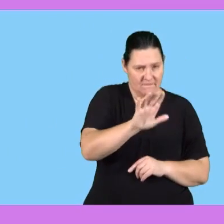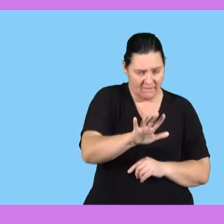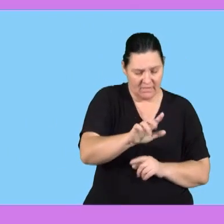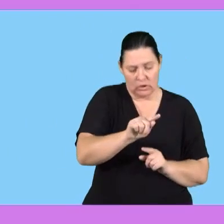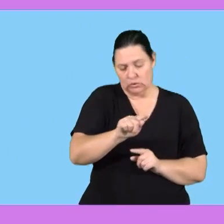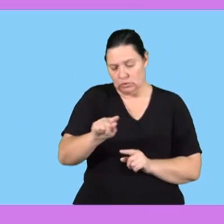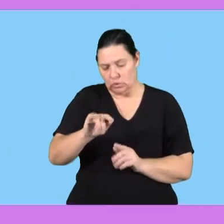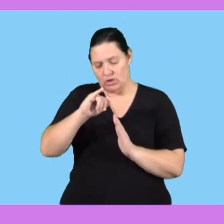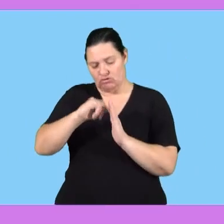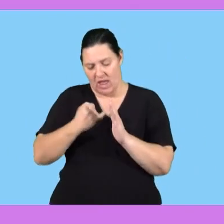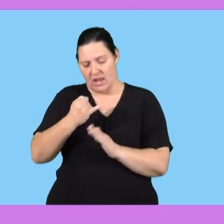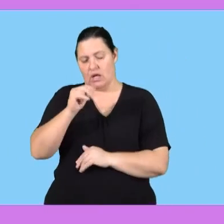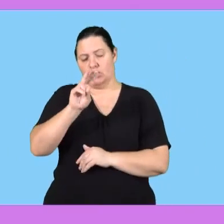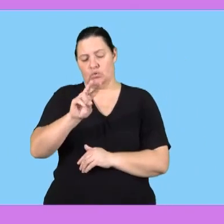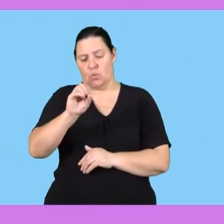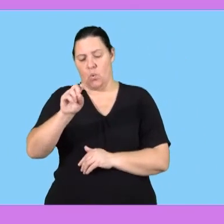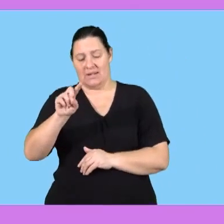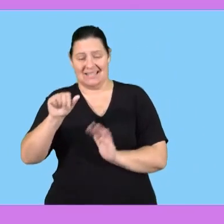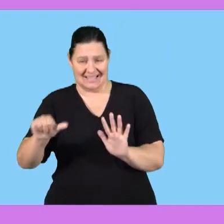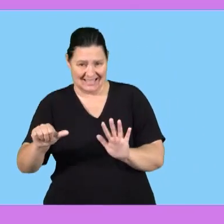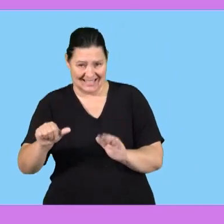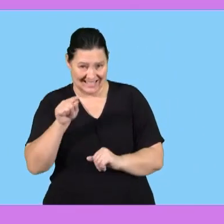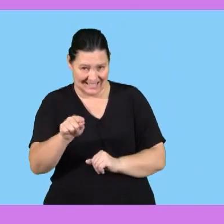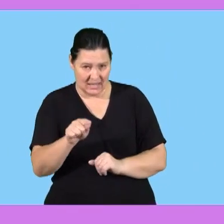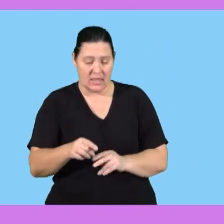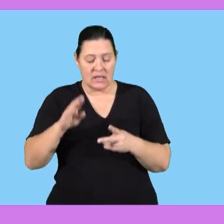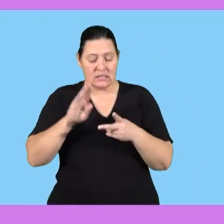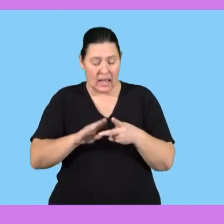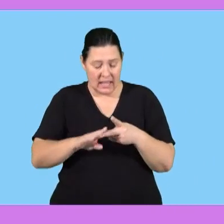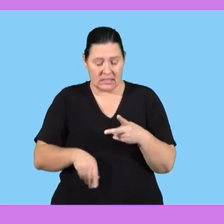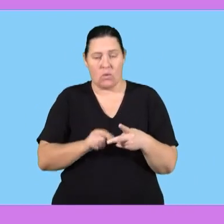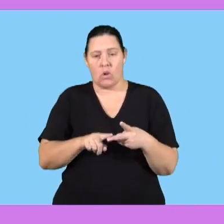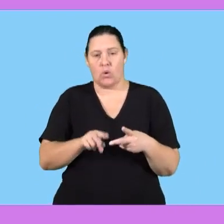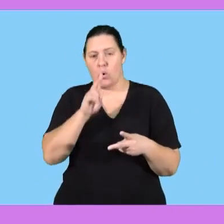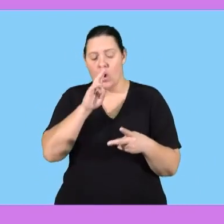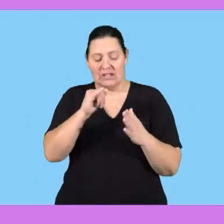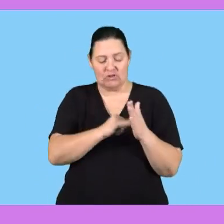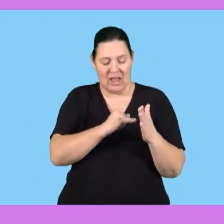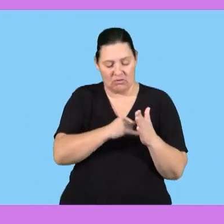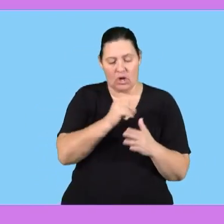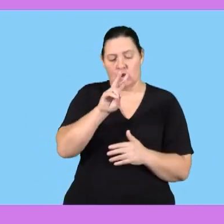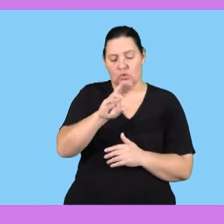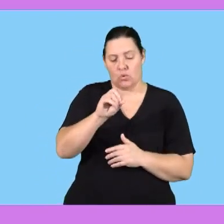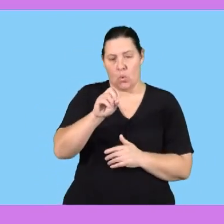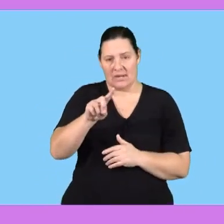2015 to Jan 2016. And the second time I'll look at